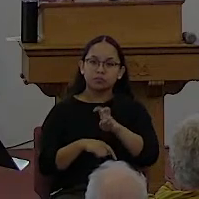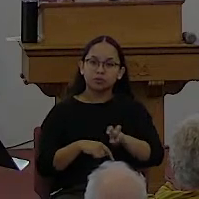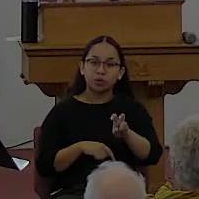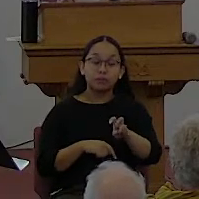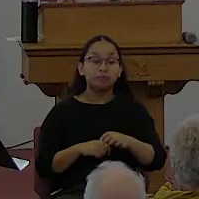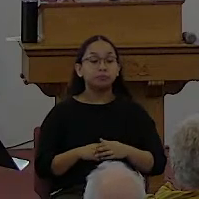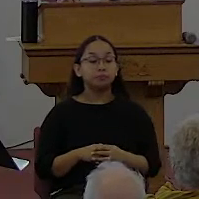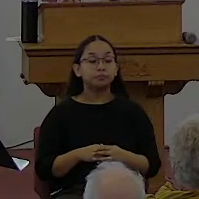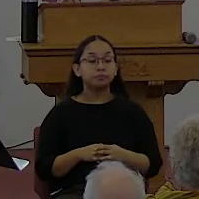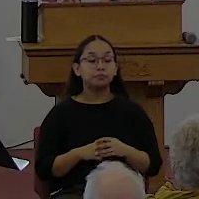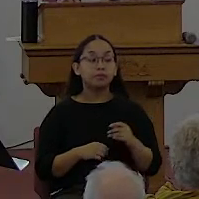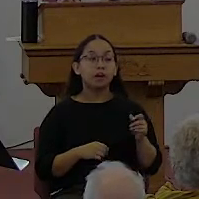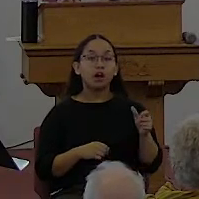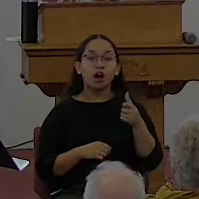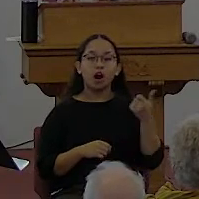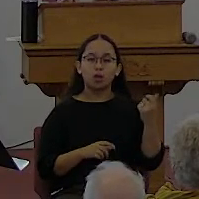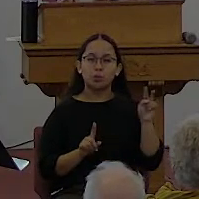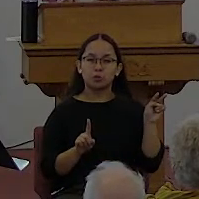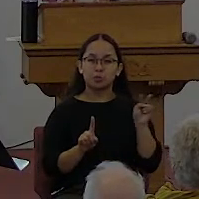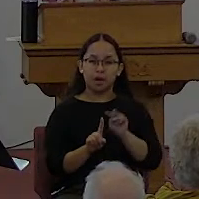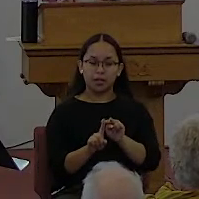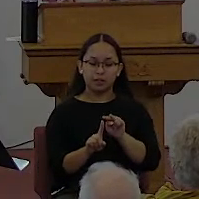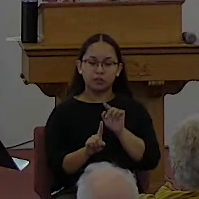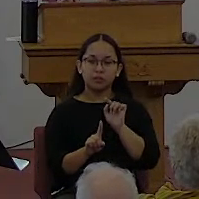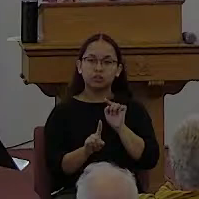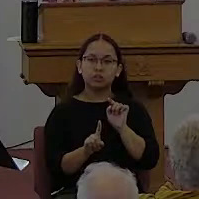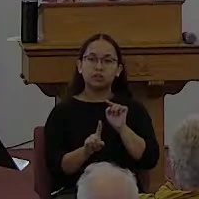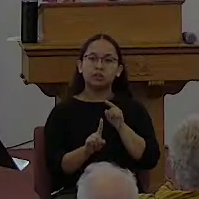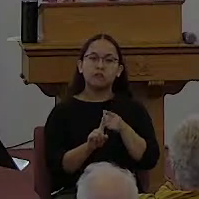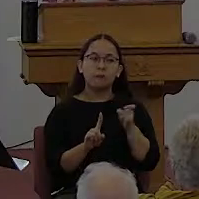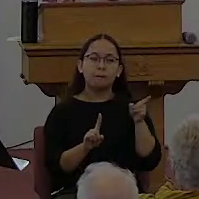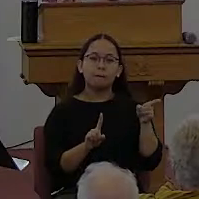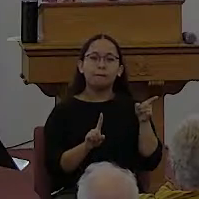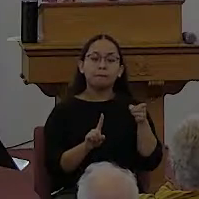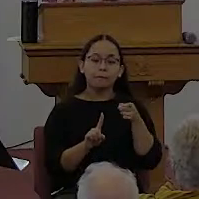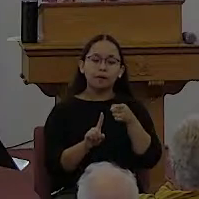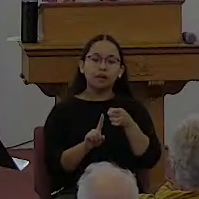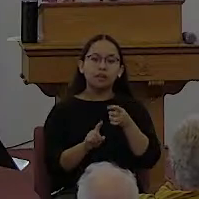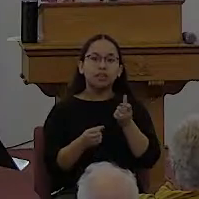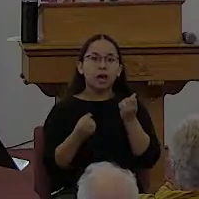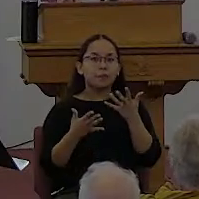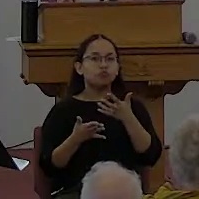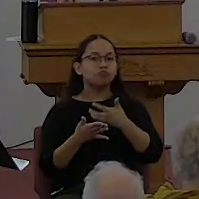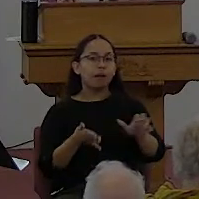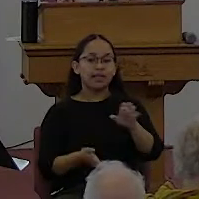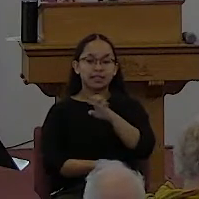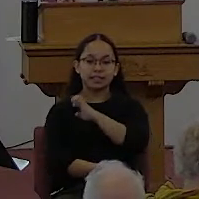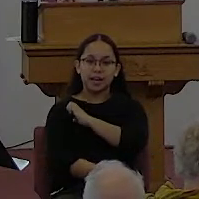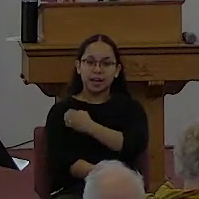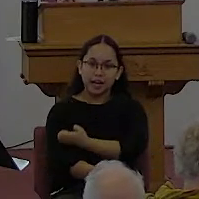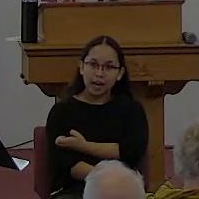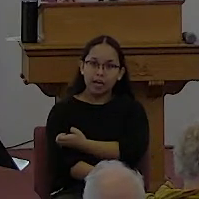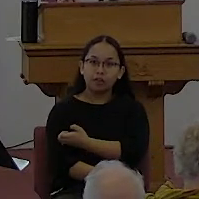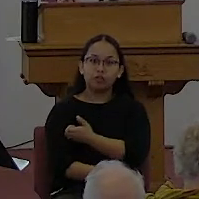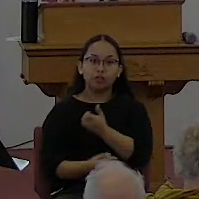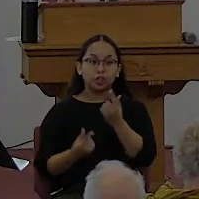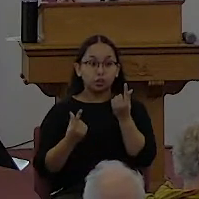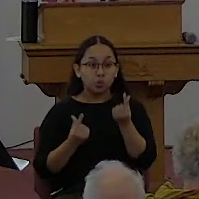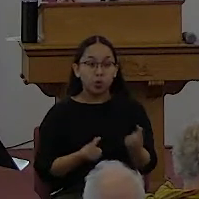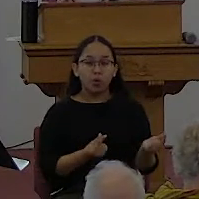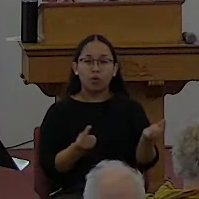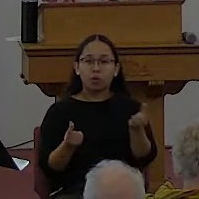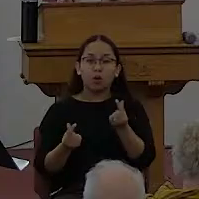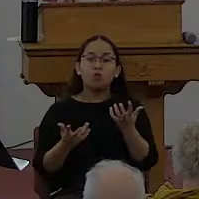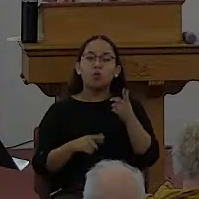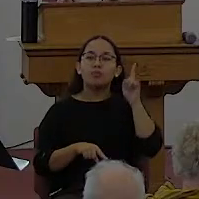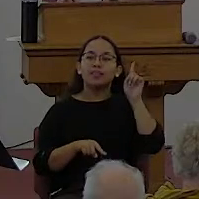Another observation of Reverend Church was how much wasted energy we spend trying to do what we can't,